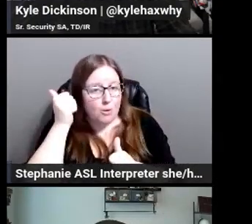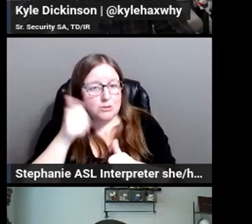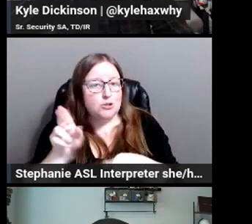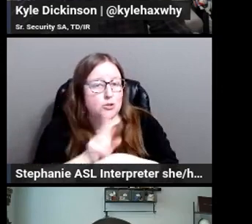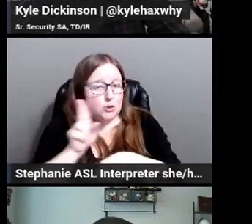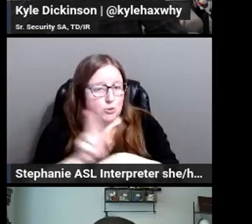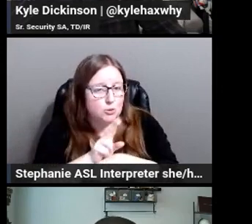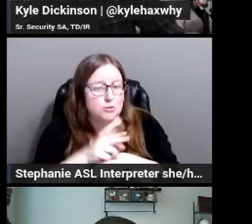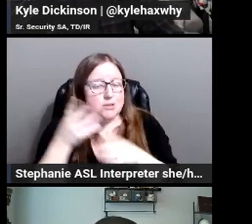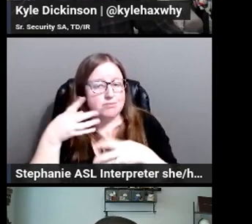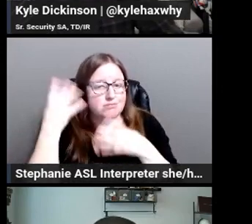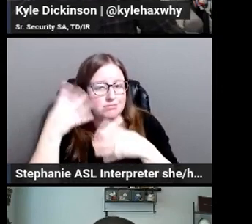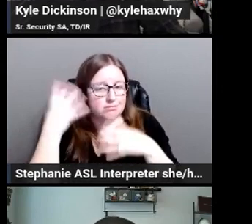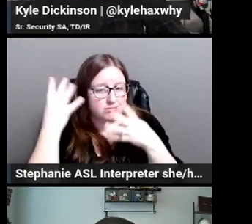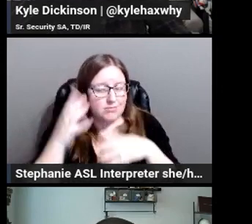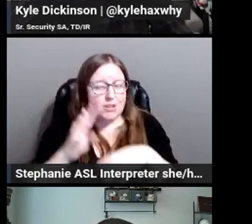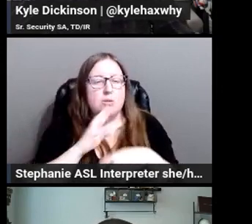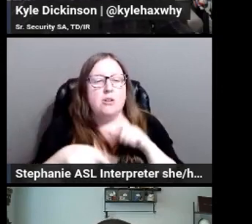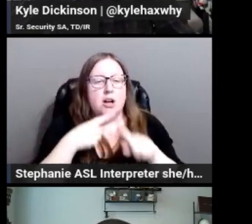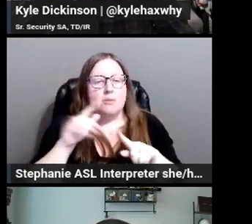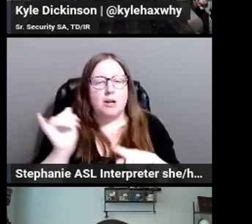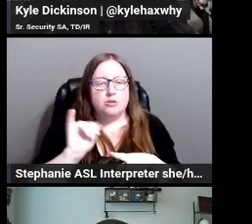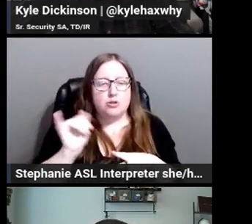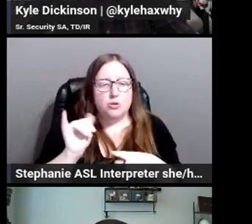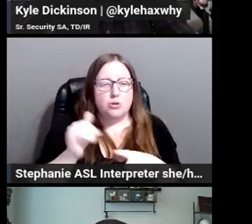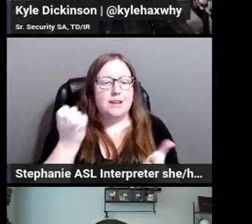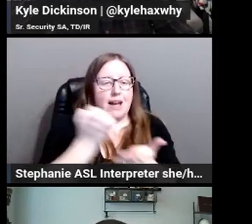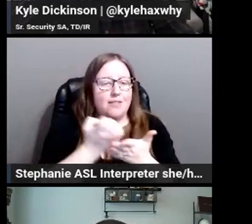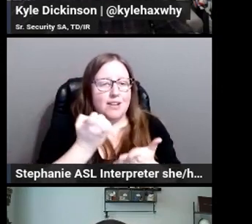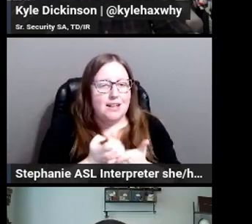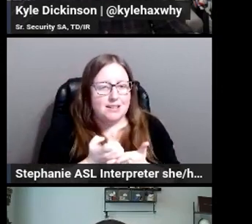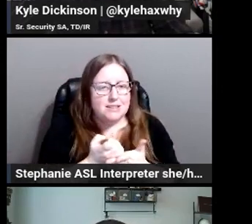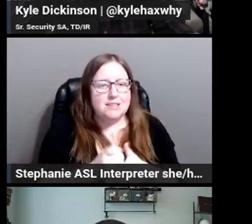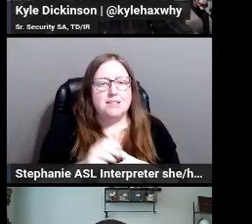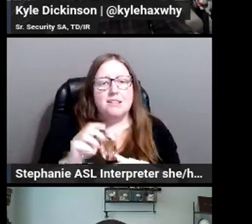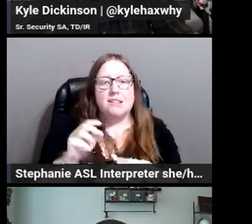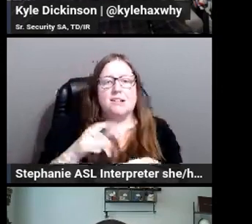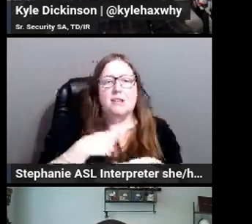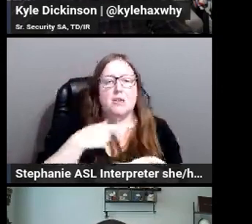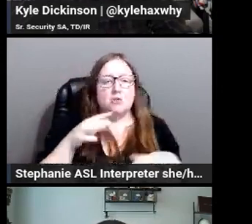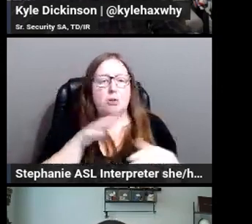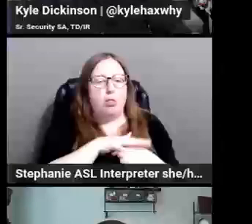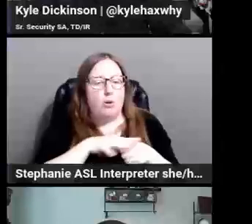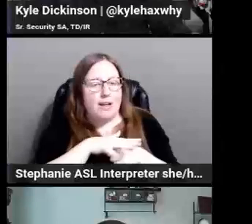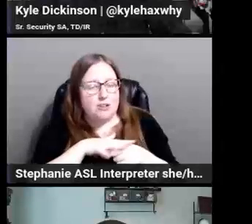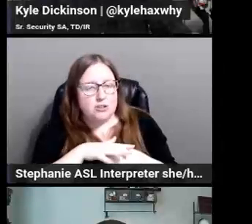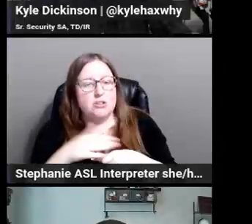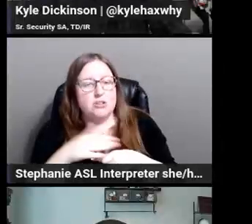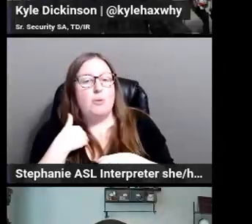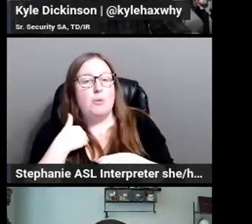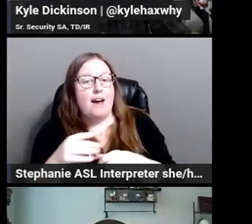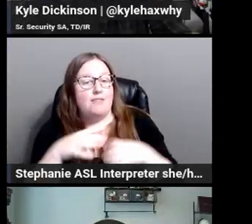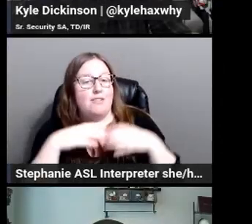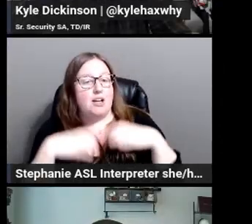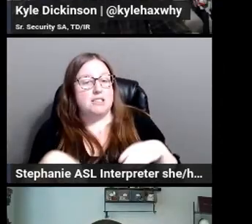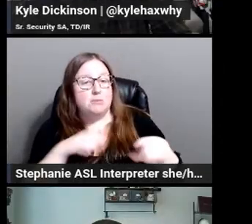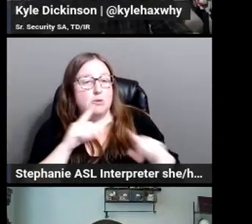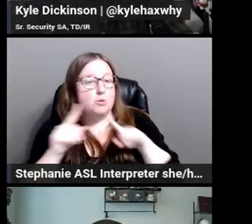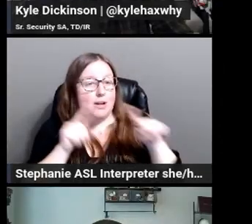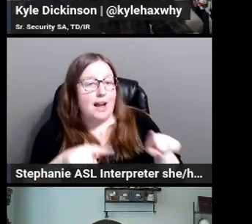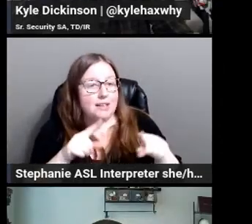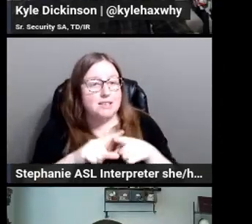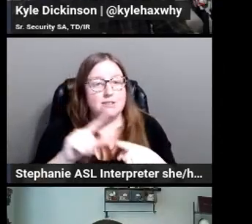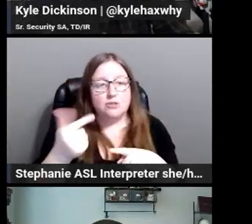have those, we talked about that evidence, the newly observed geolocations. So we definitely have customers that are kind of reactive to guard